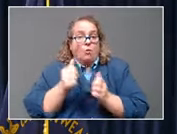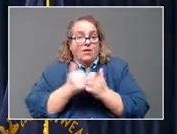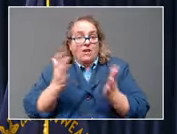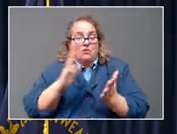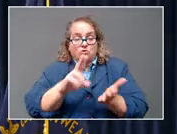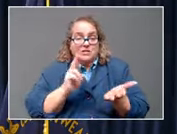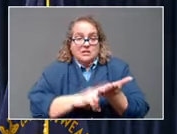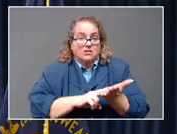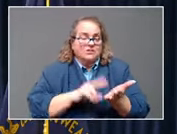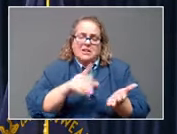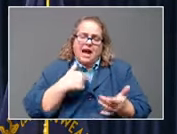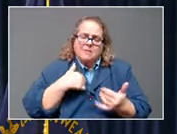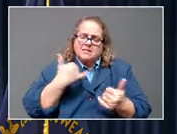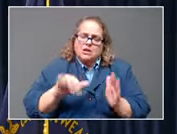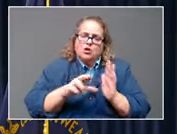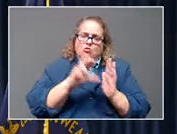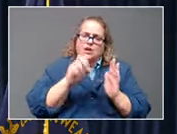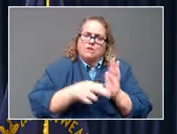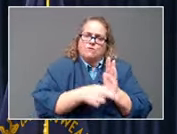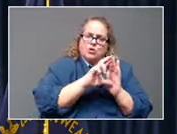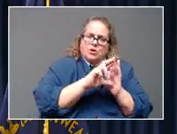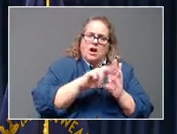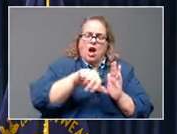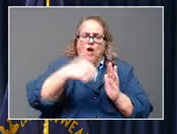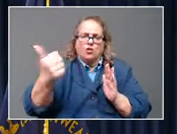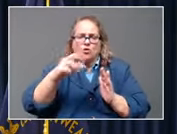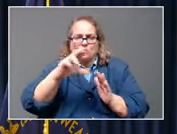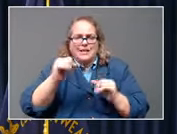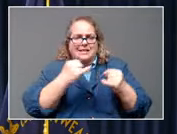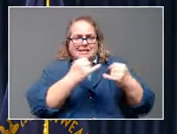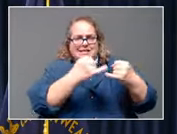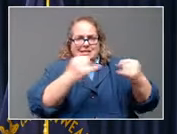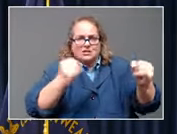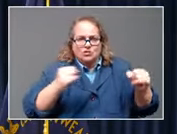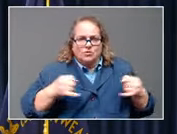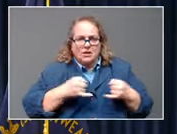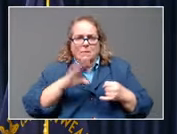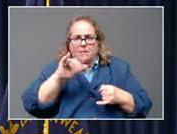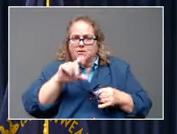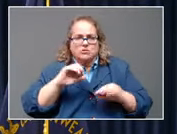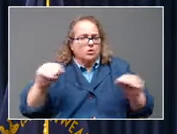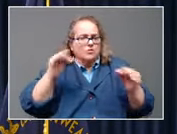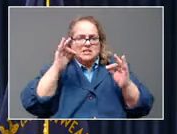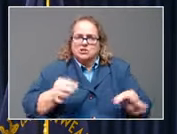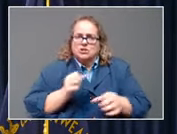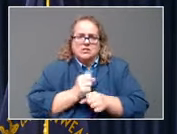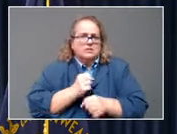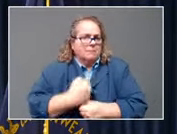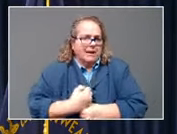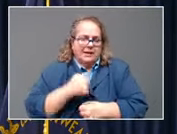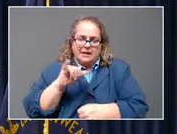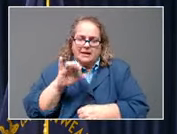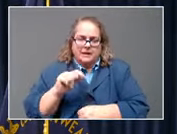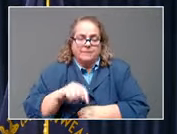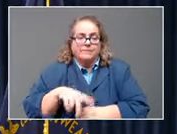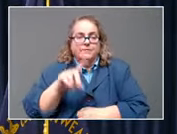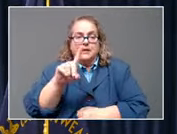the other redistricting bills. No decision has been made. Debbie Yetter, Courier-Journal.